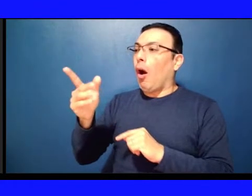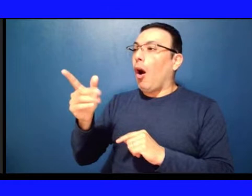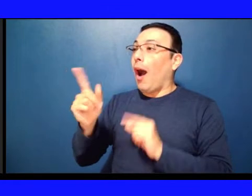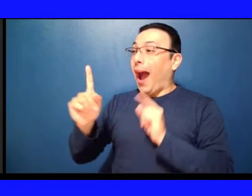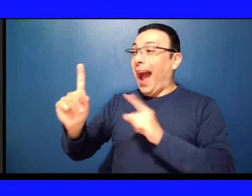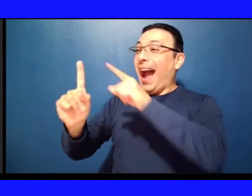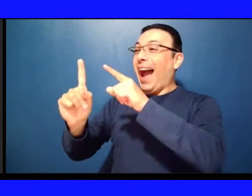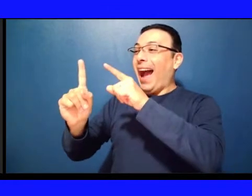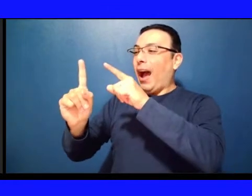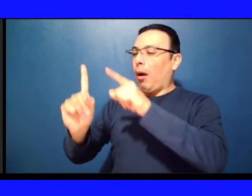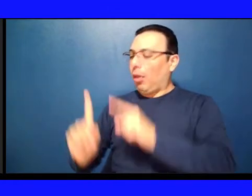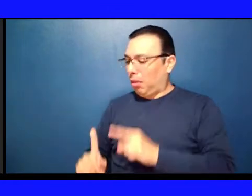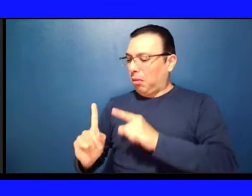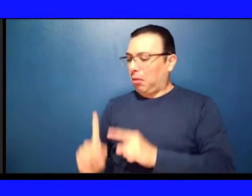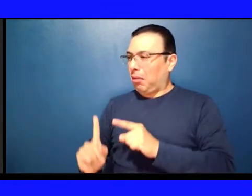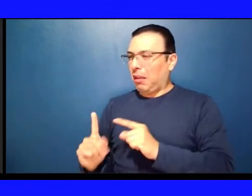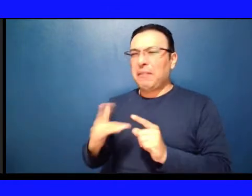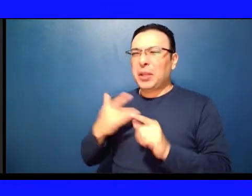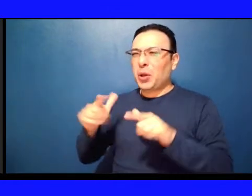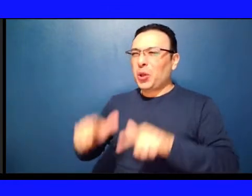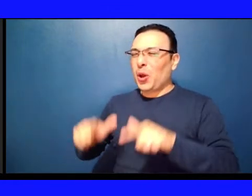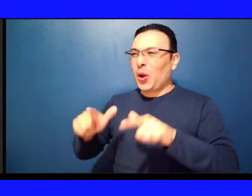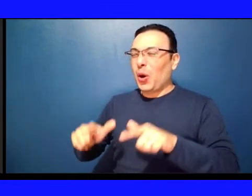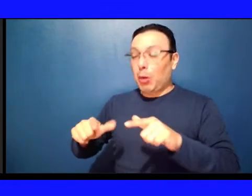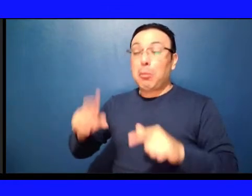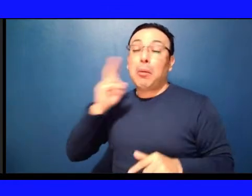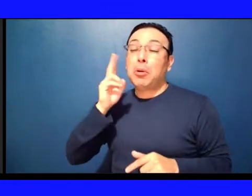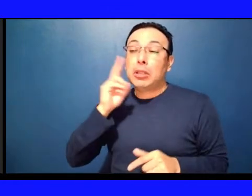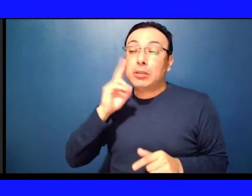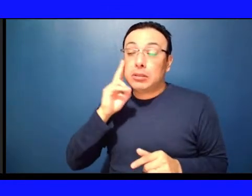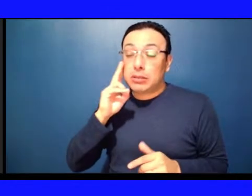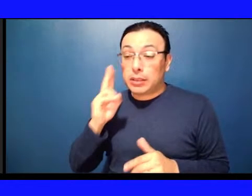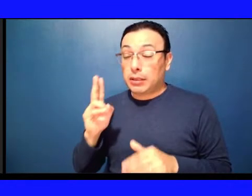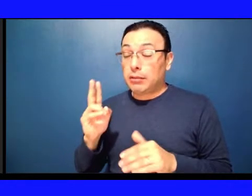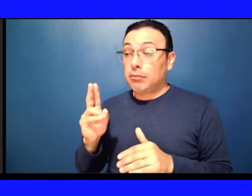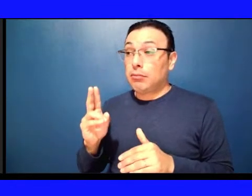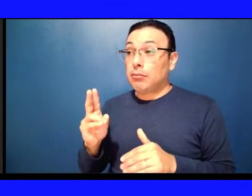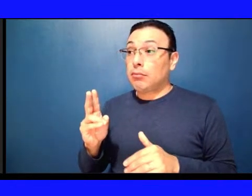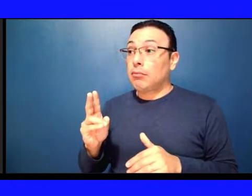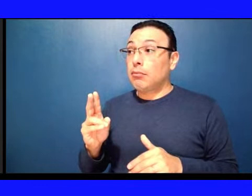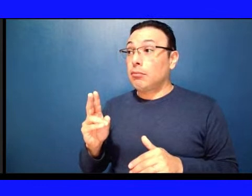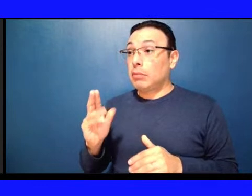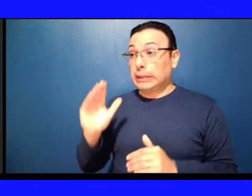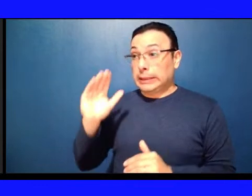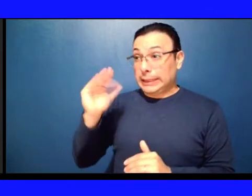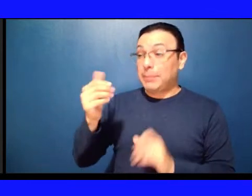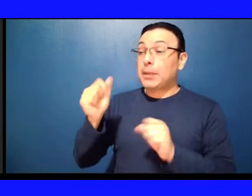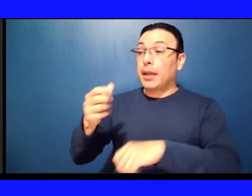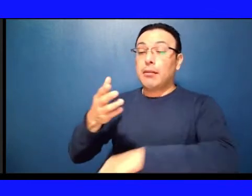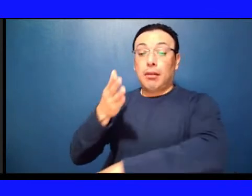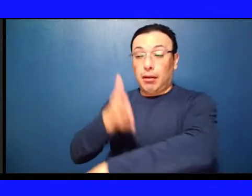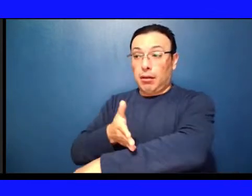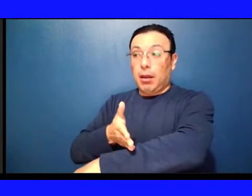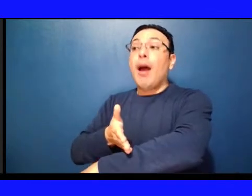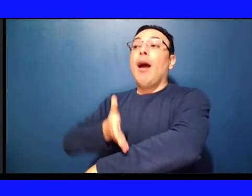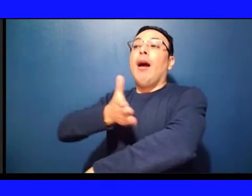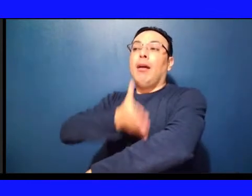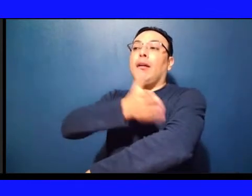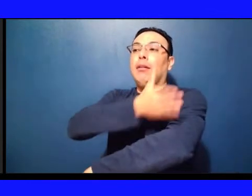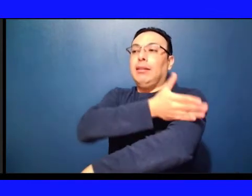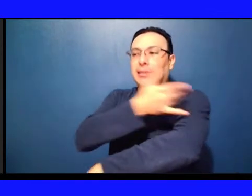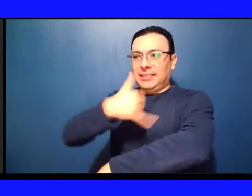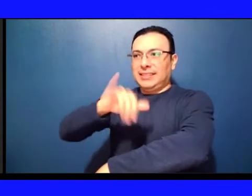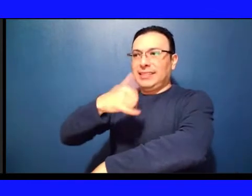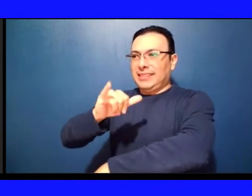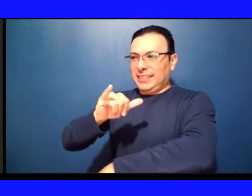of the COVID impact on our financials. Do you expect that I don't know, sort